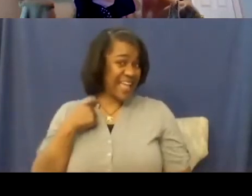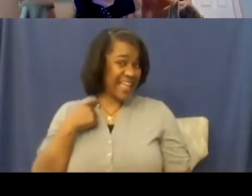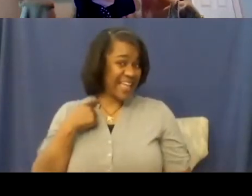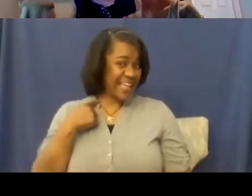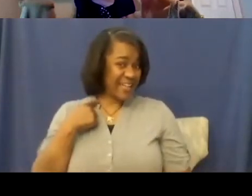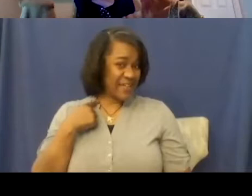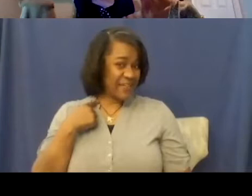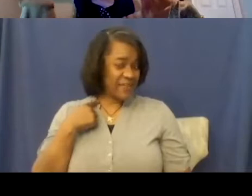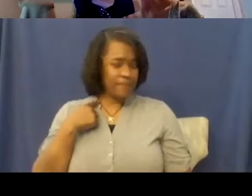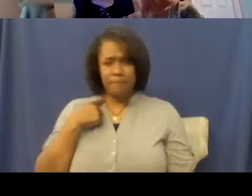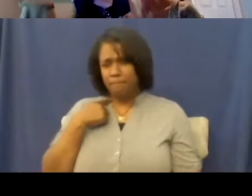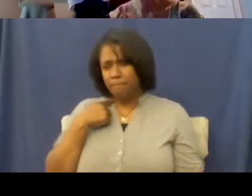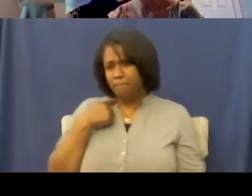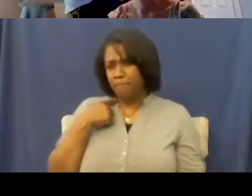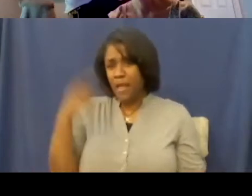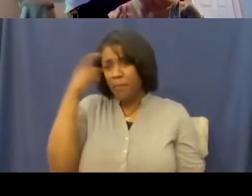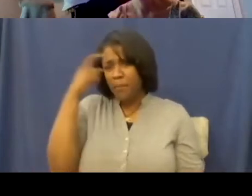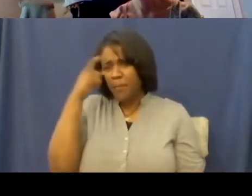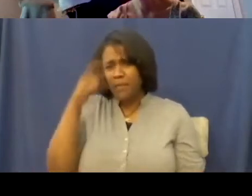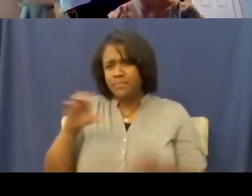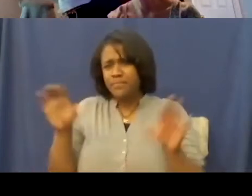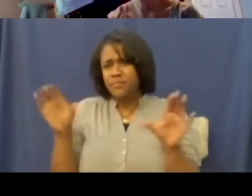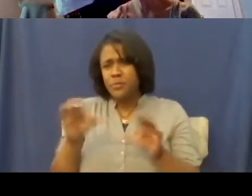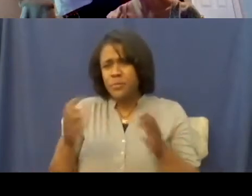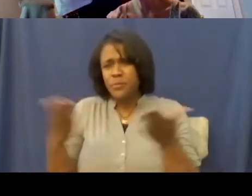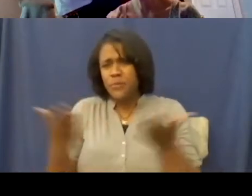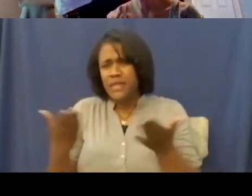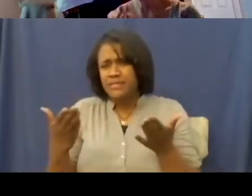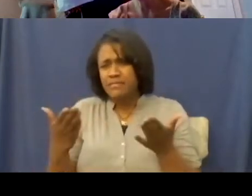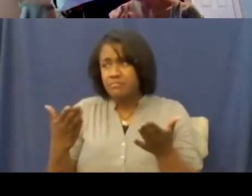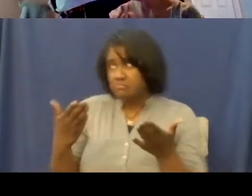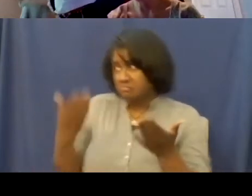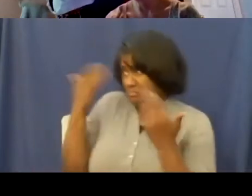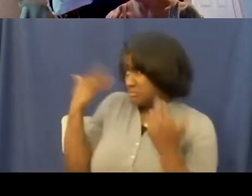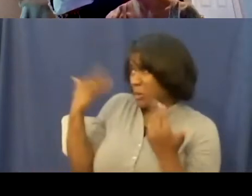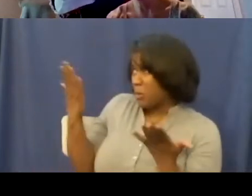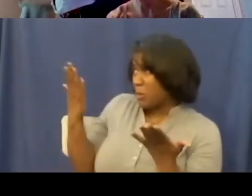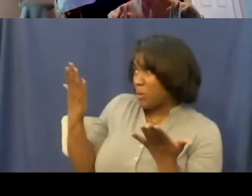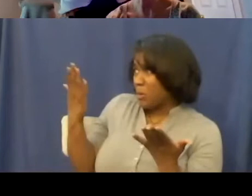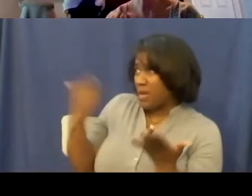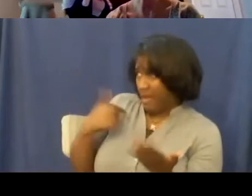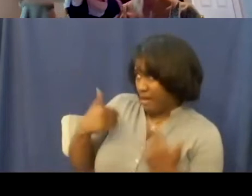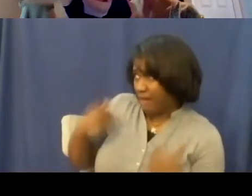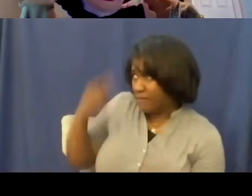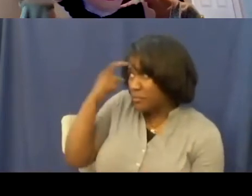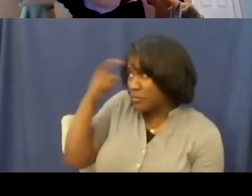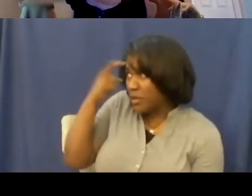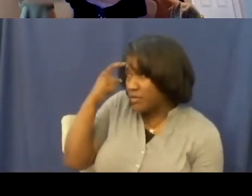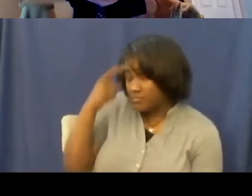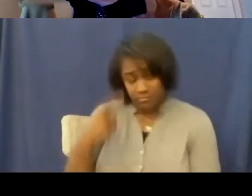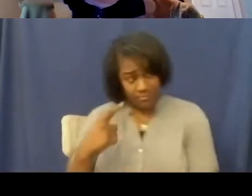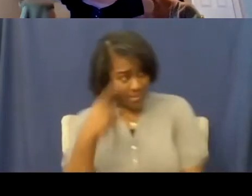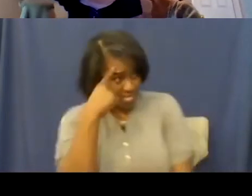So what does the brain do? I don't know. Do I have one? I think so, Queenie. I